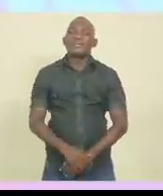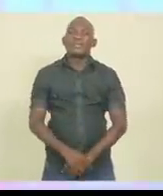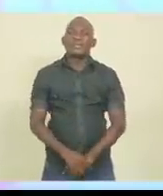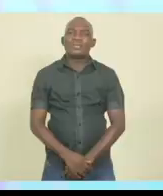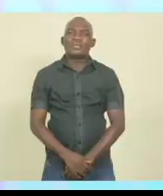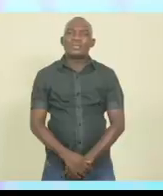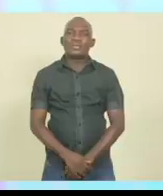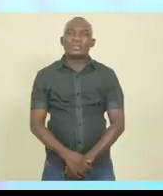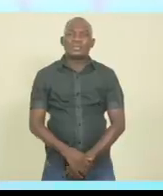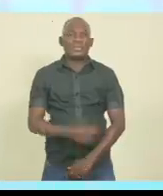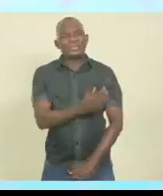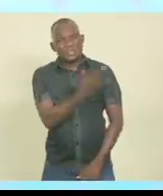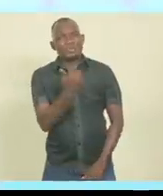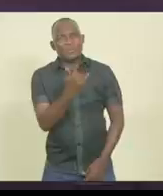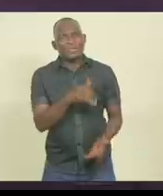Not there.